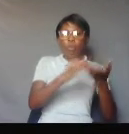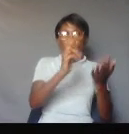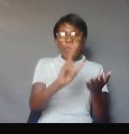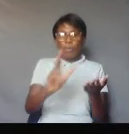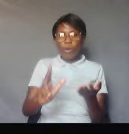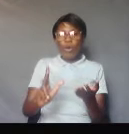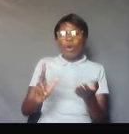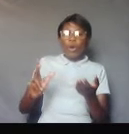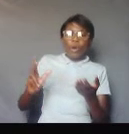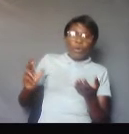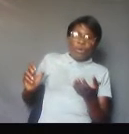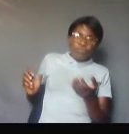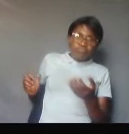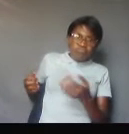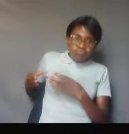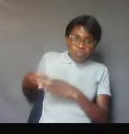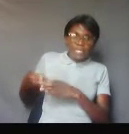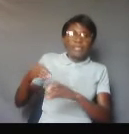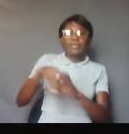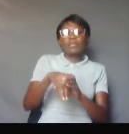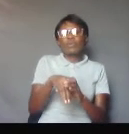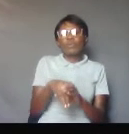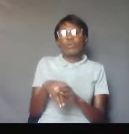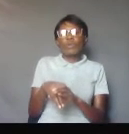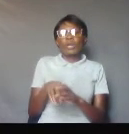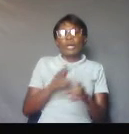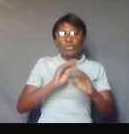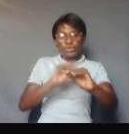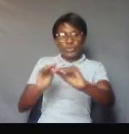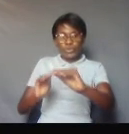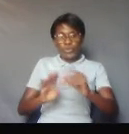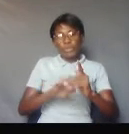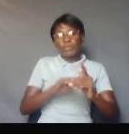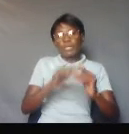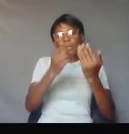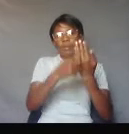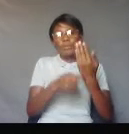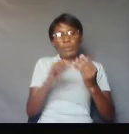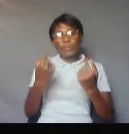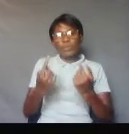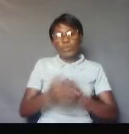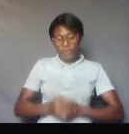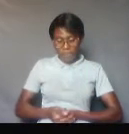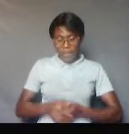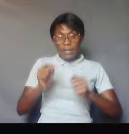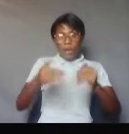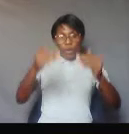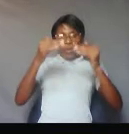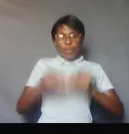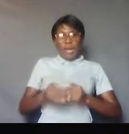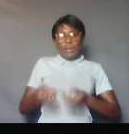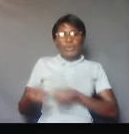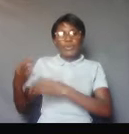ask TG to illustrate it to us. I'm just going to lead us into maybe say